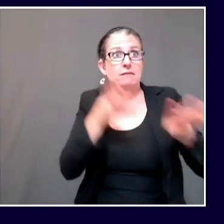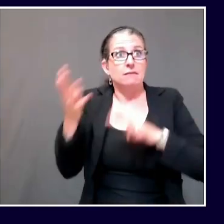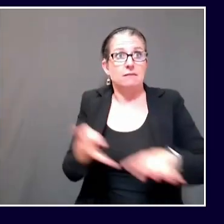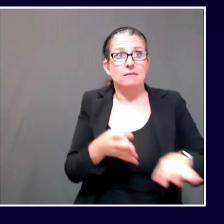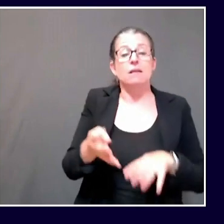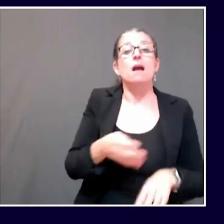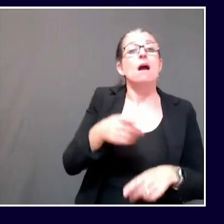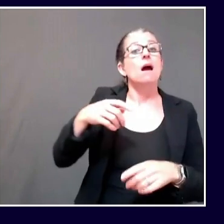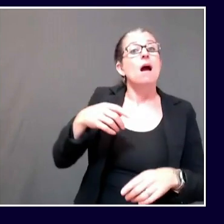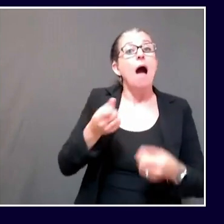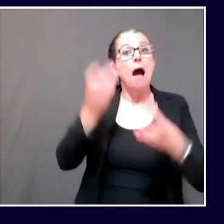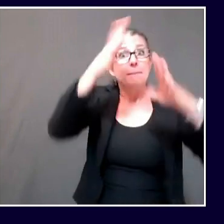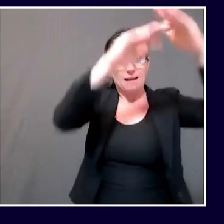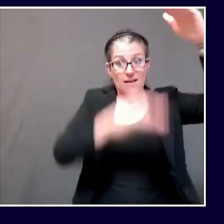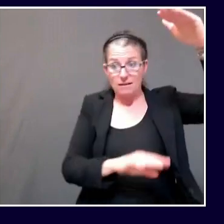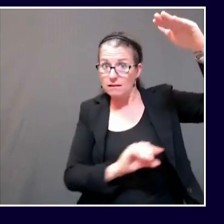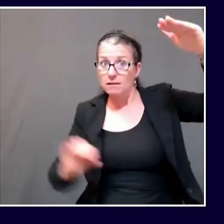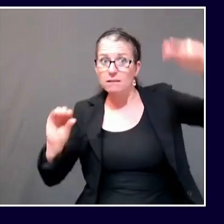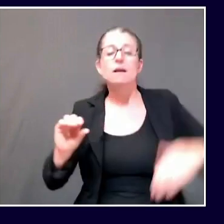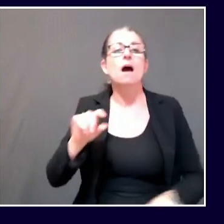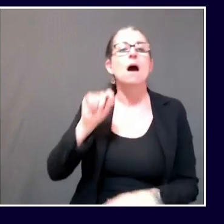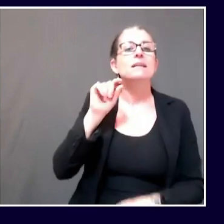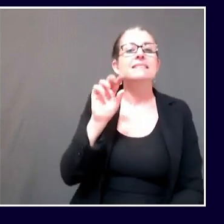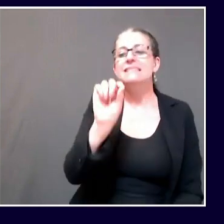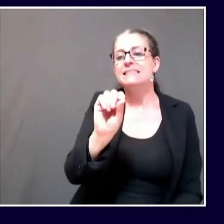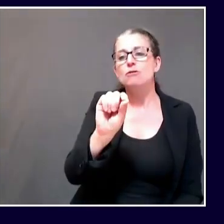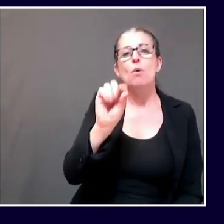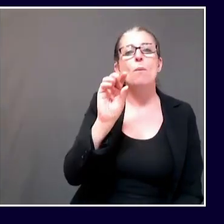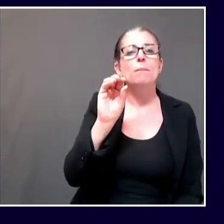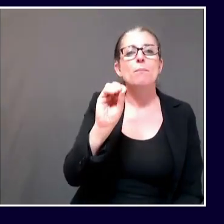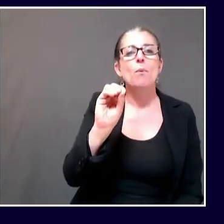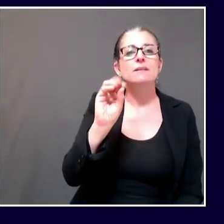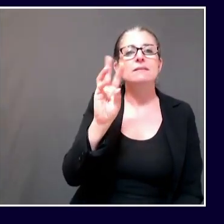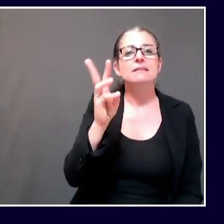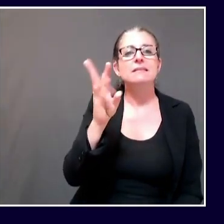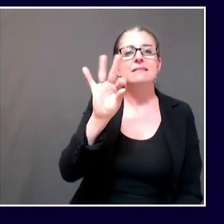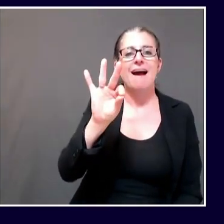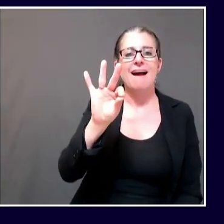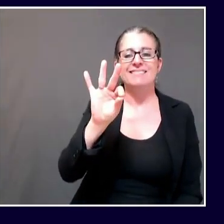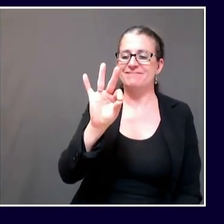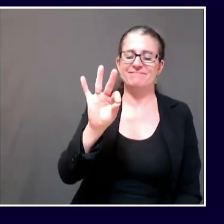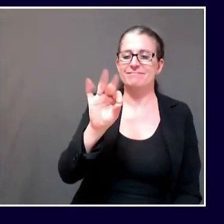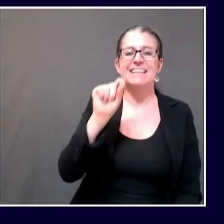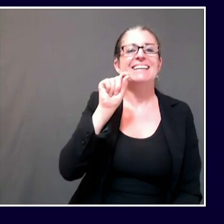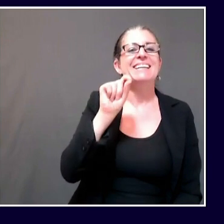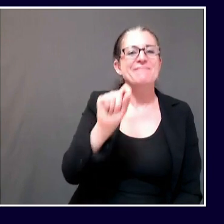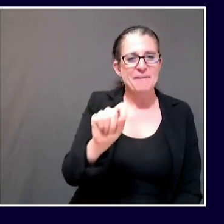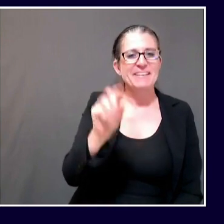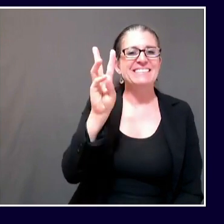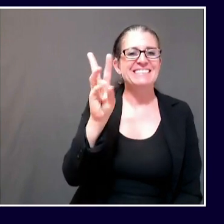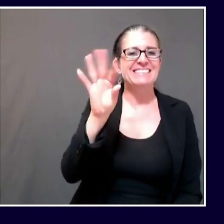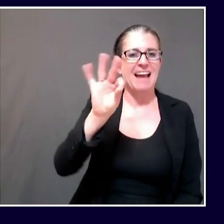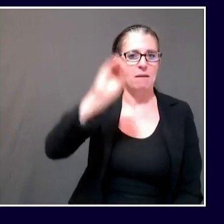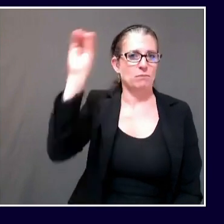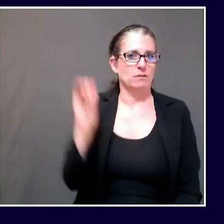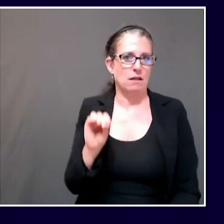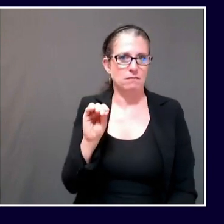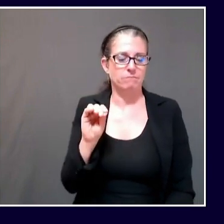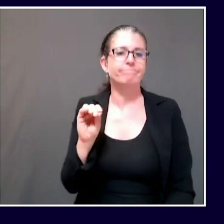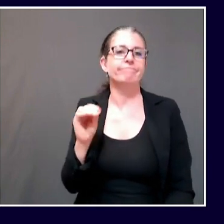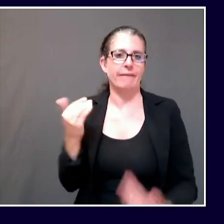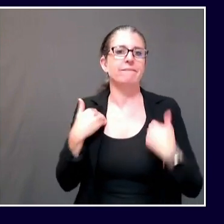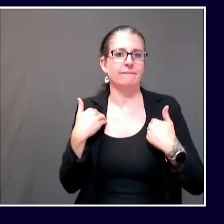0.69%. But the real story right now today is not so much the positivity rate, but the testing